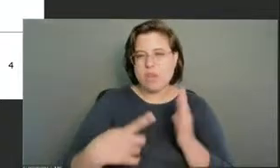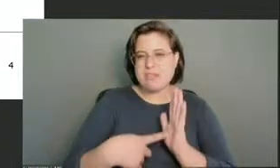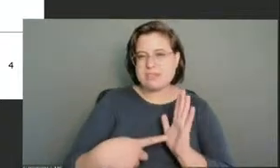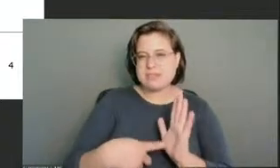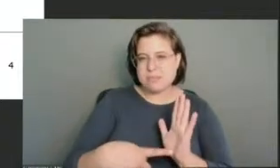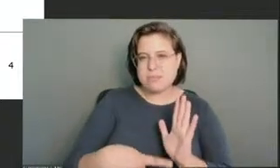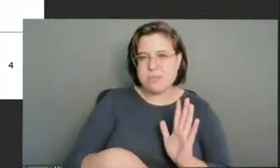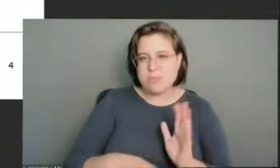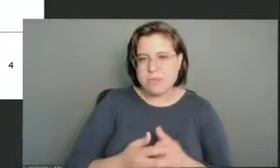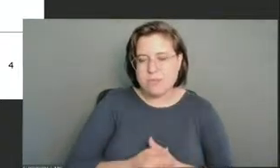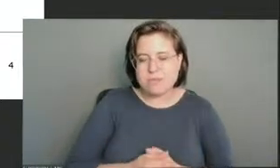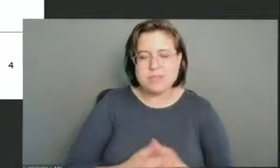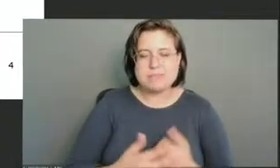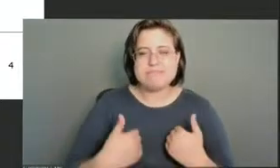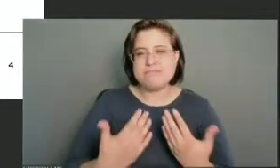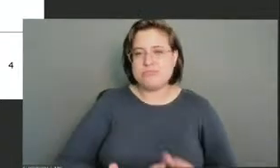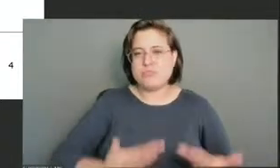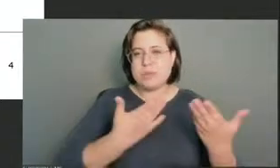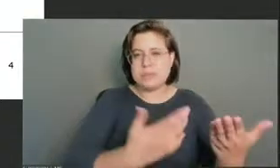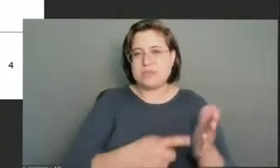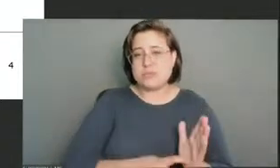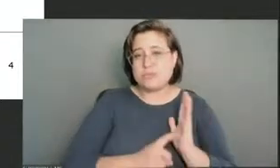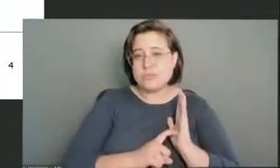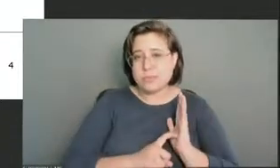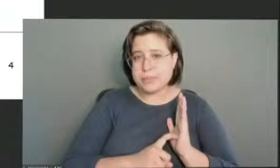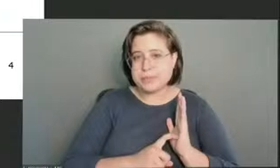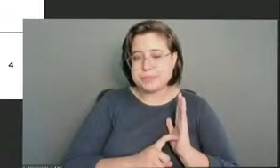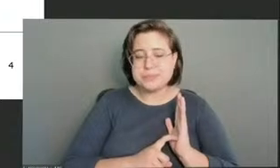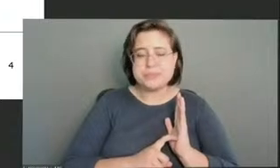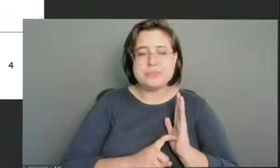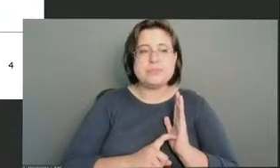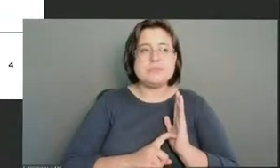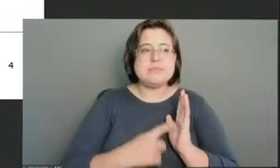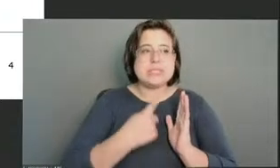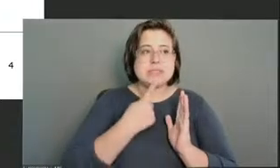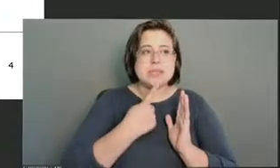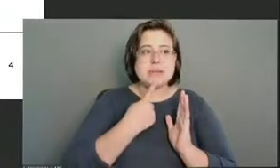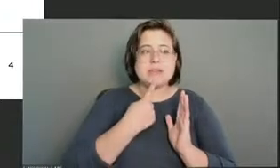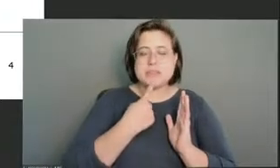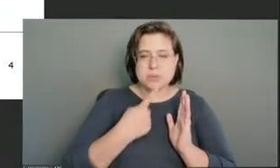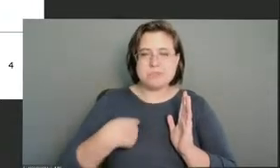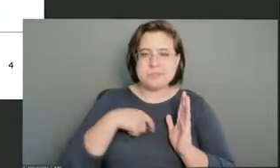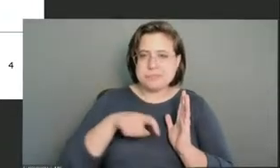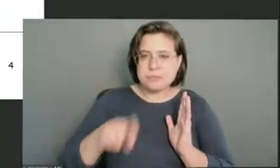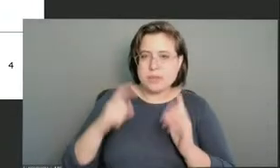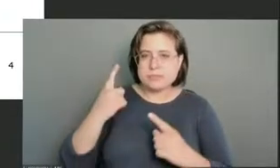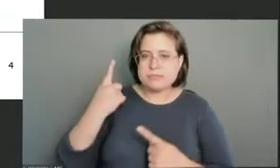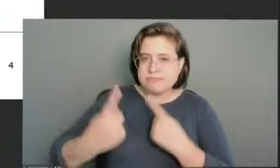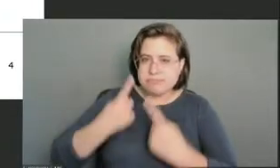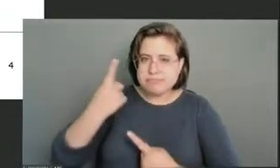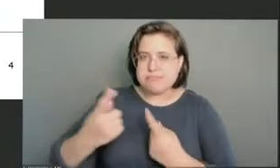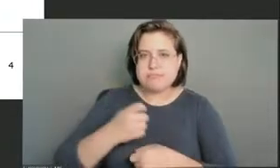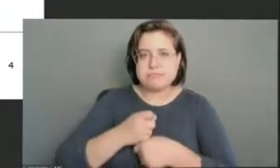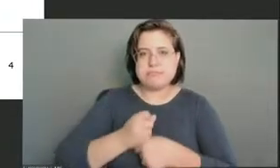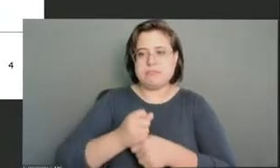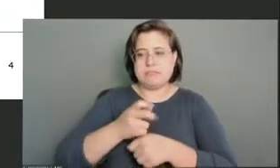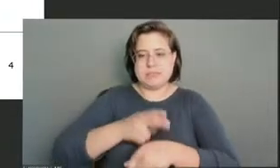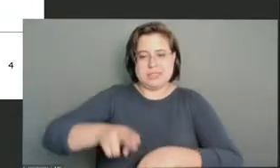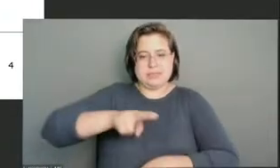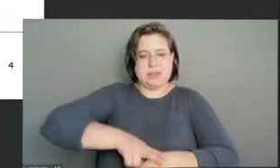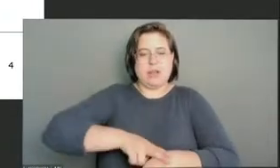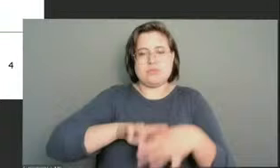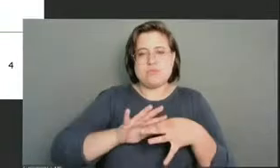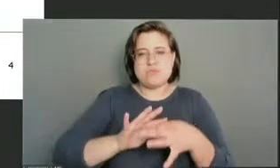the recommendation, basically, that we should consider creating a national